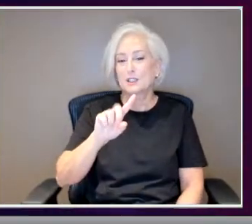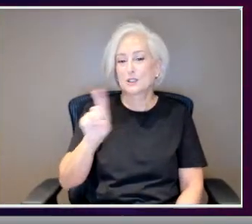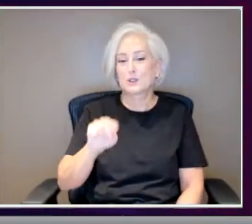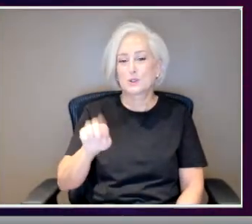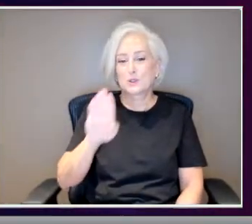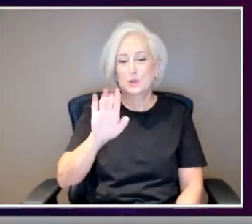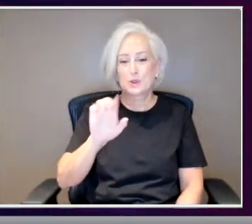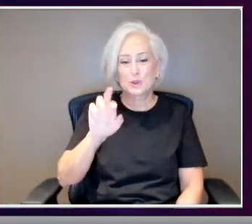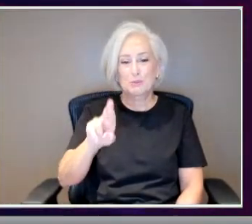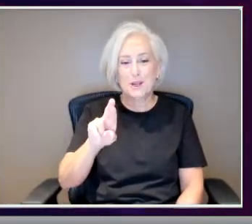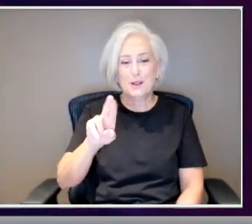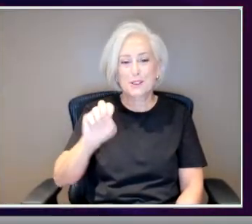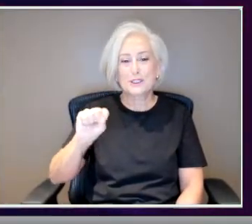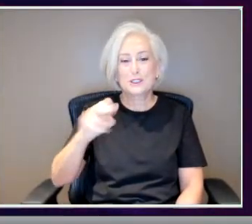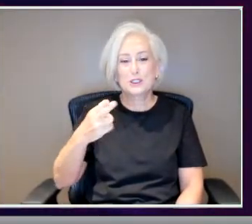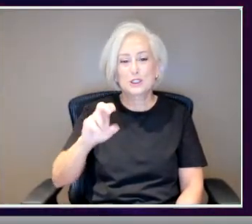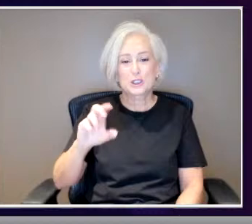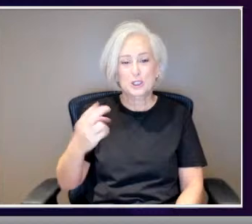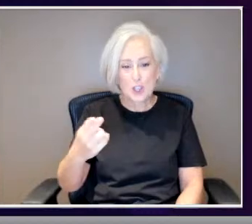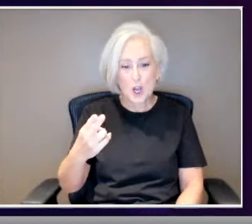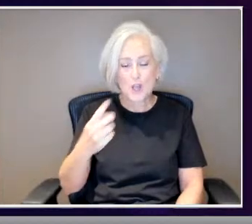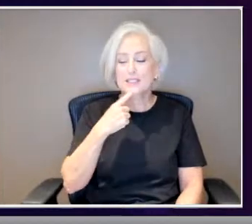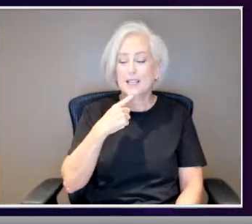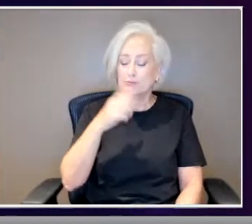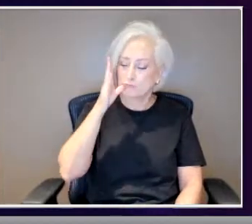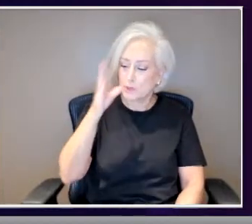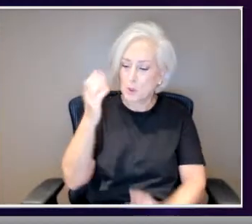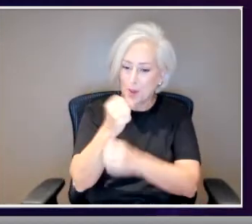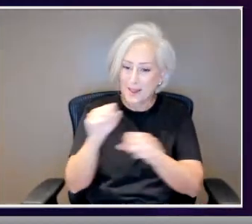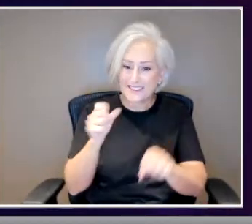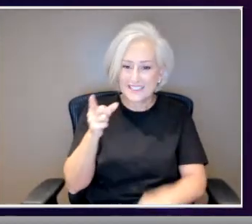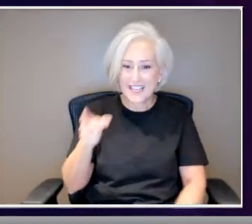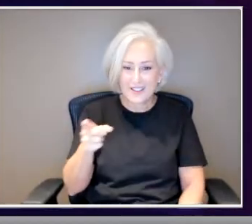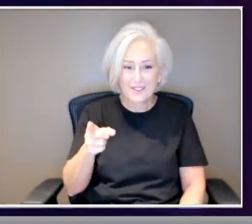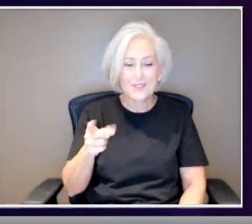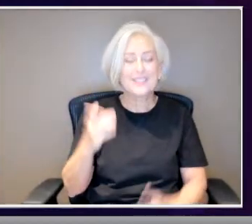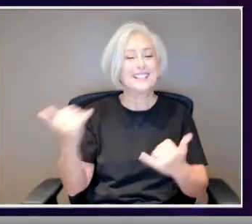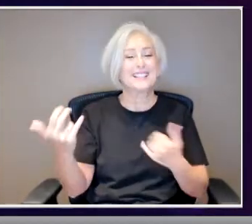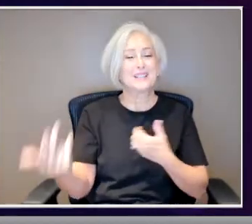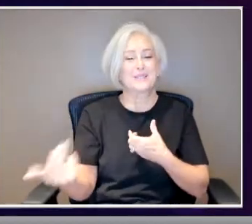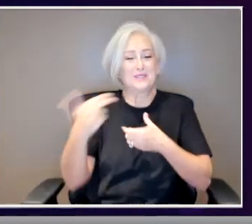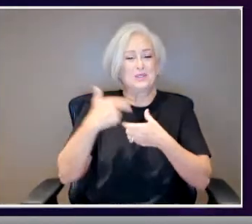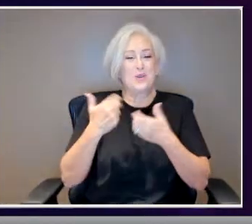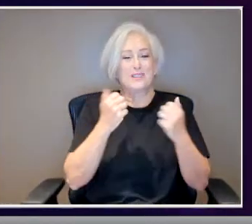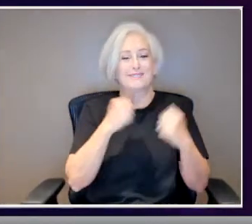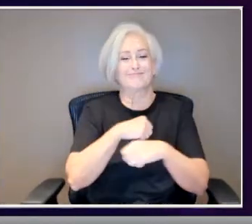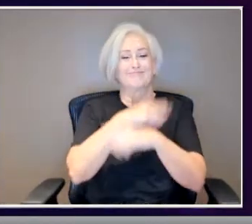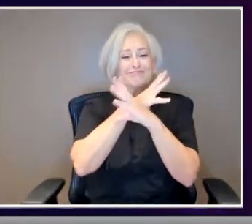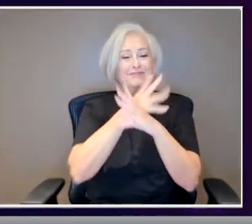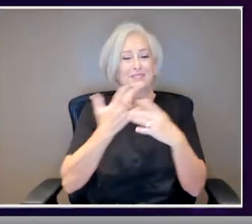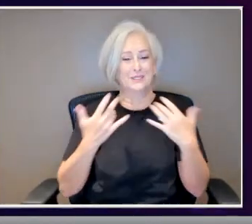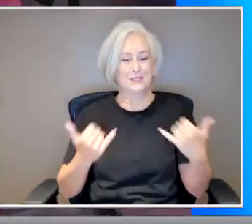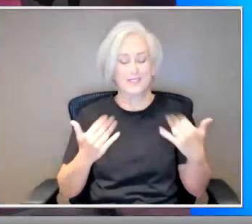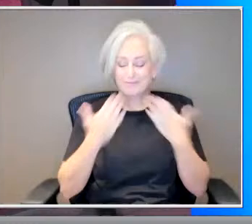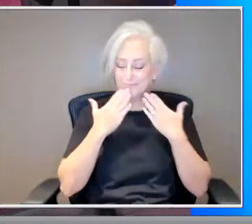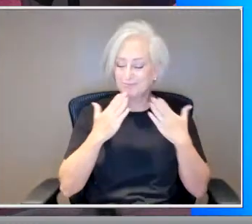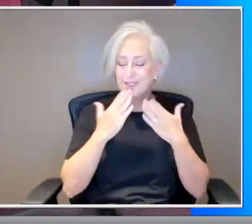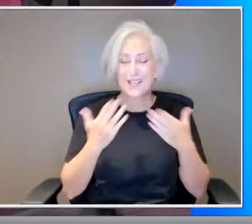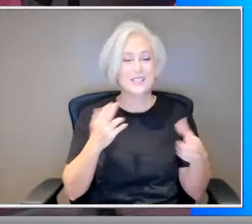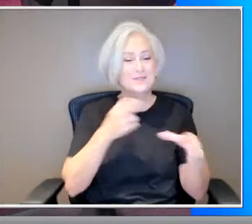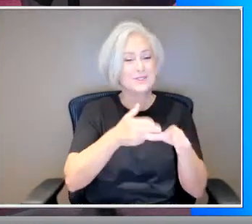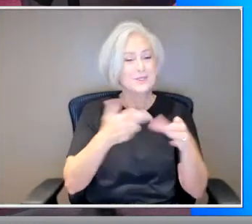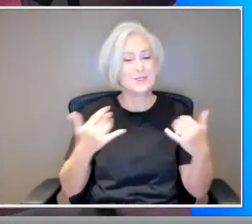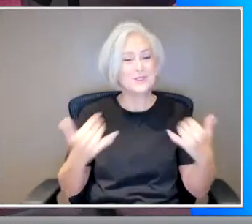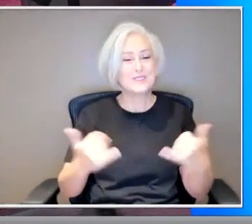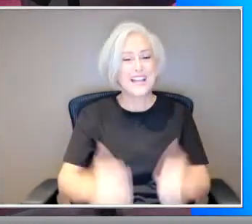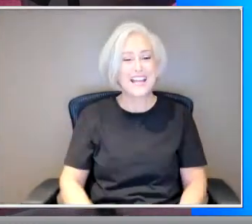Shah, who told her, I'm going to save you. Yeah. And he joins us virtually. Thank you all for making time to join us today.